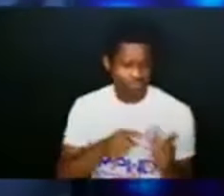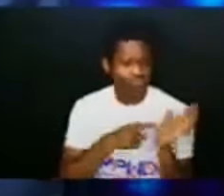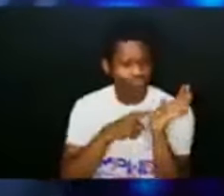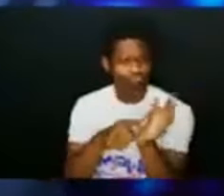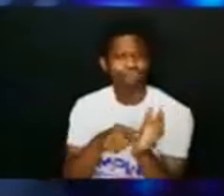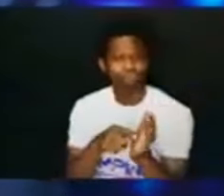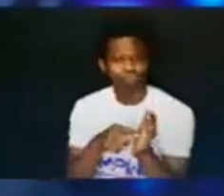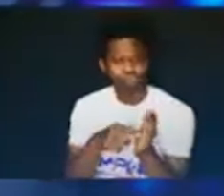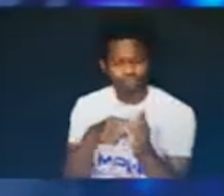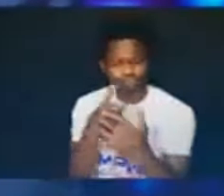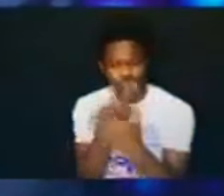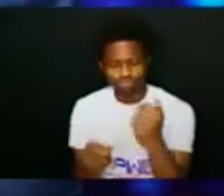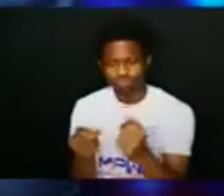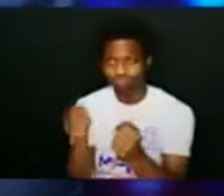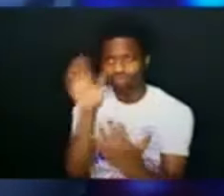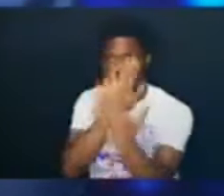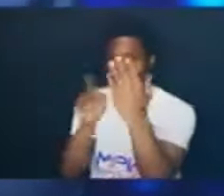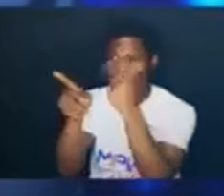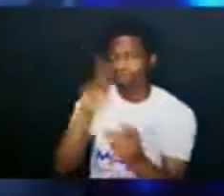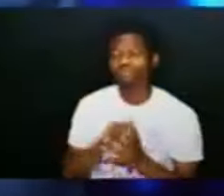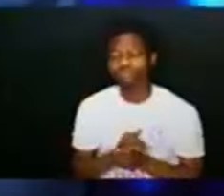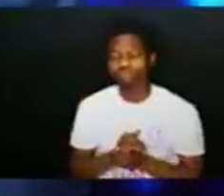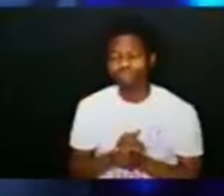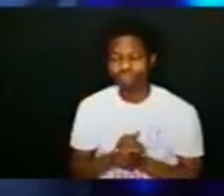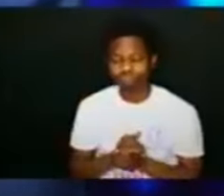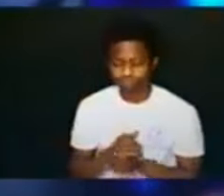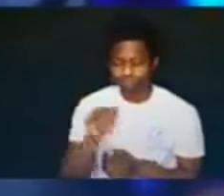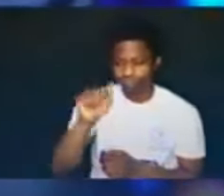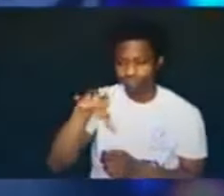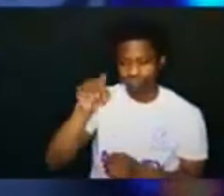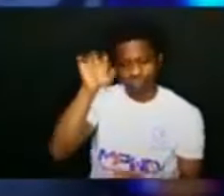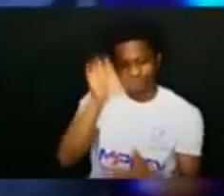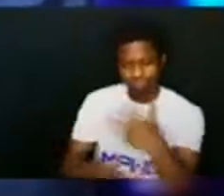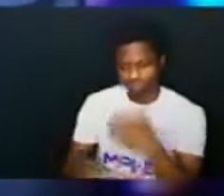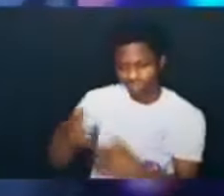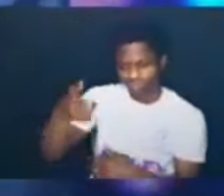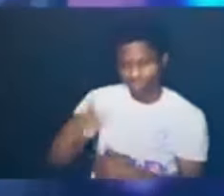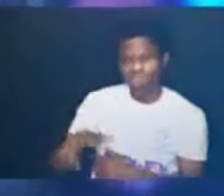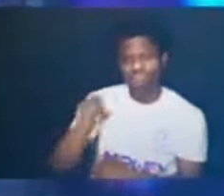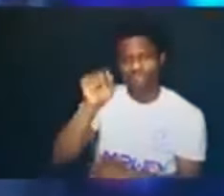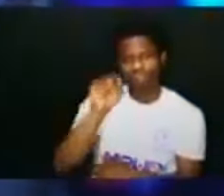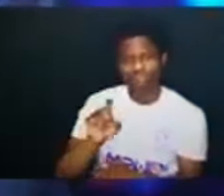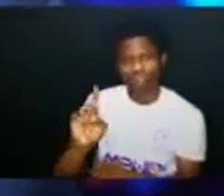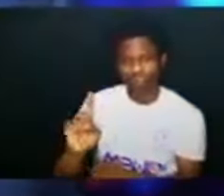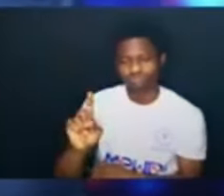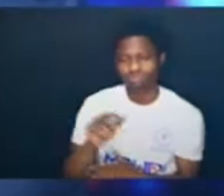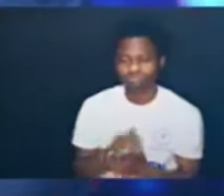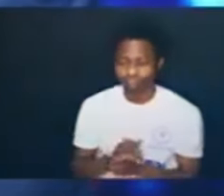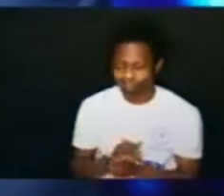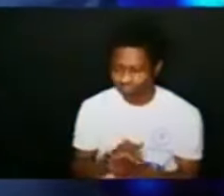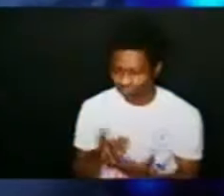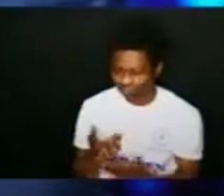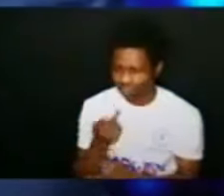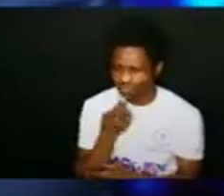As 23 verse 1. Yep. Asoma fo nu nyuma eti adionu miensa nyimu edi kan wa. Now this, look at the greatness of Paul. What